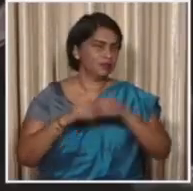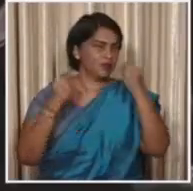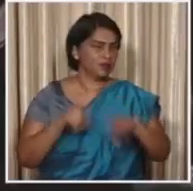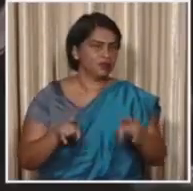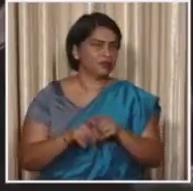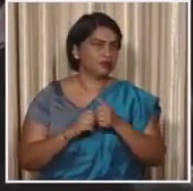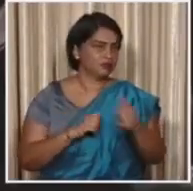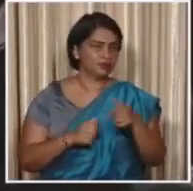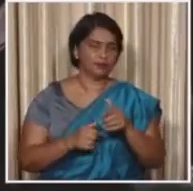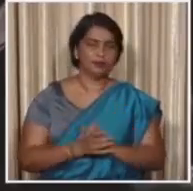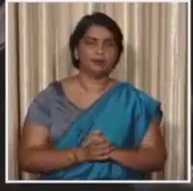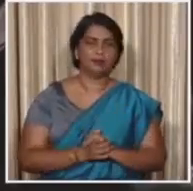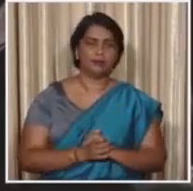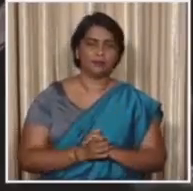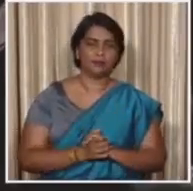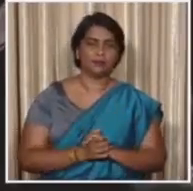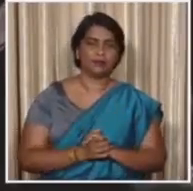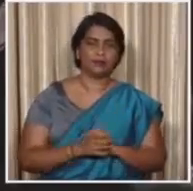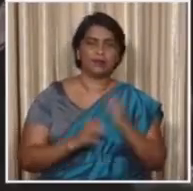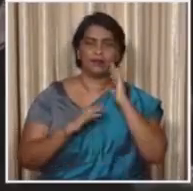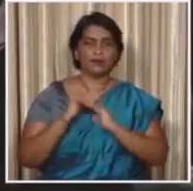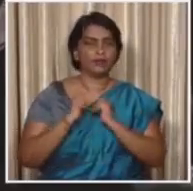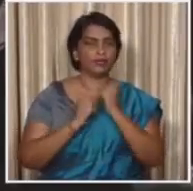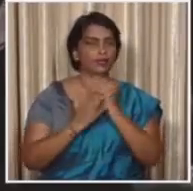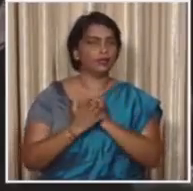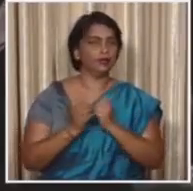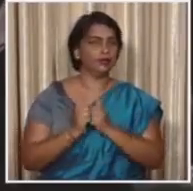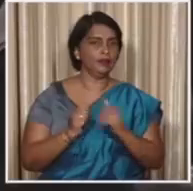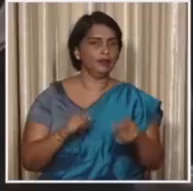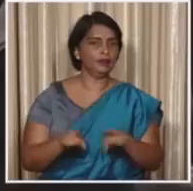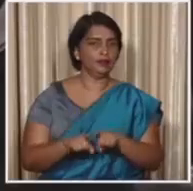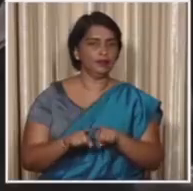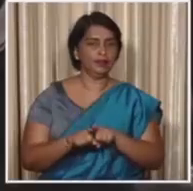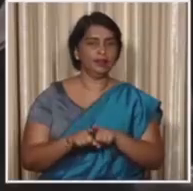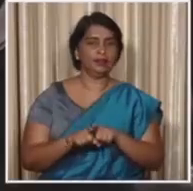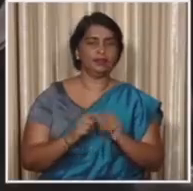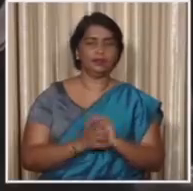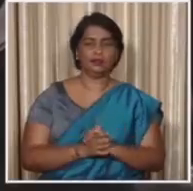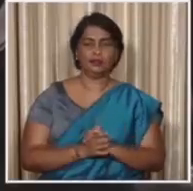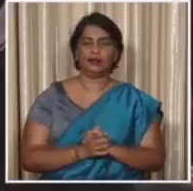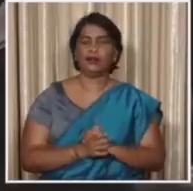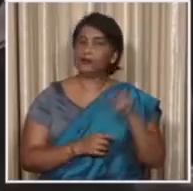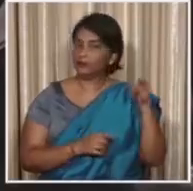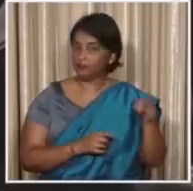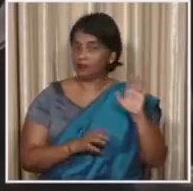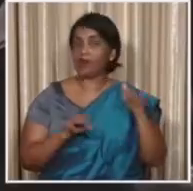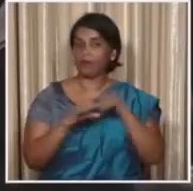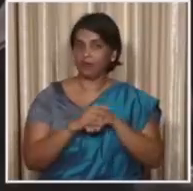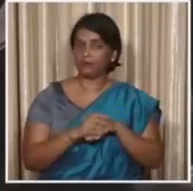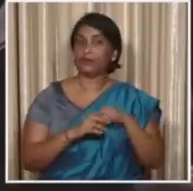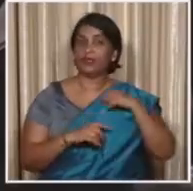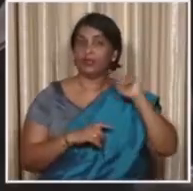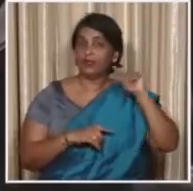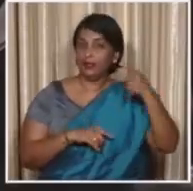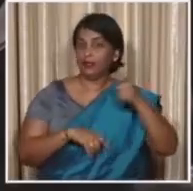I wish to inform the President that if he does this, tomorrow there is one more chance of it being